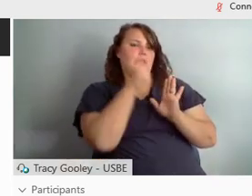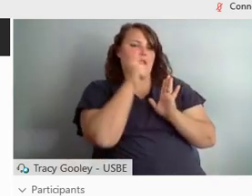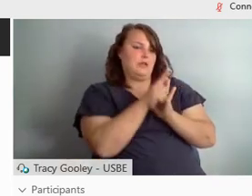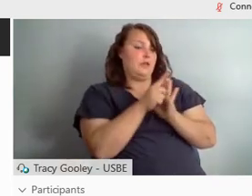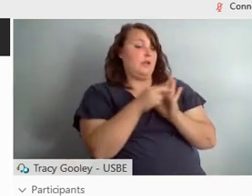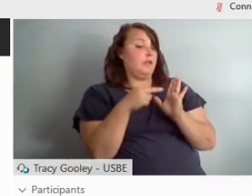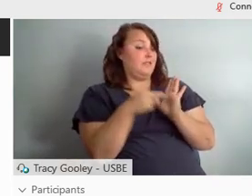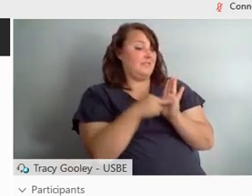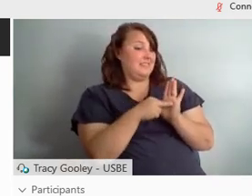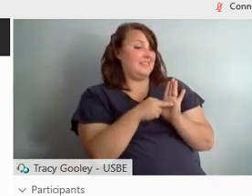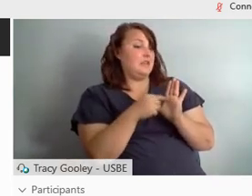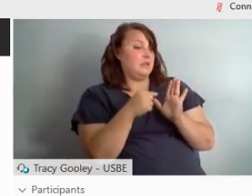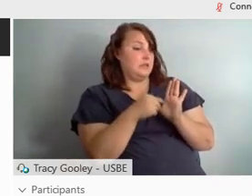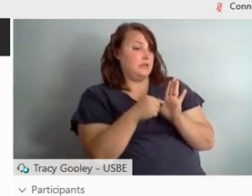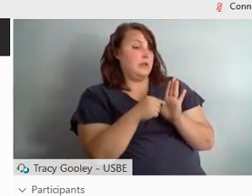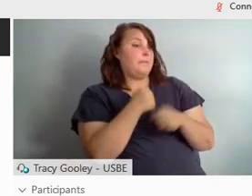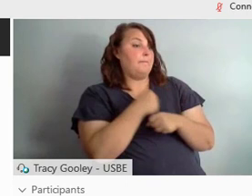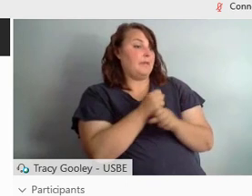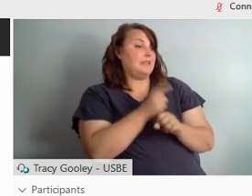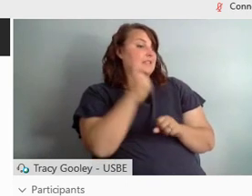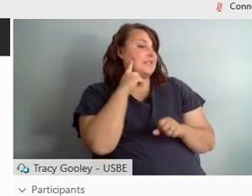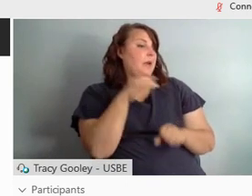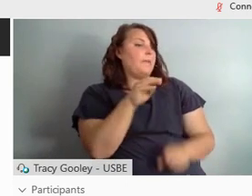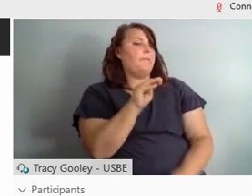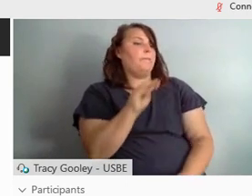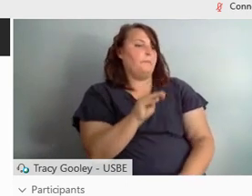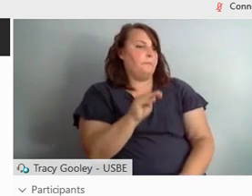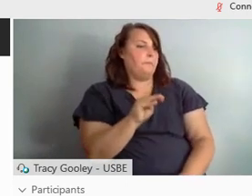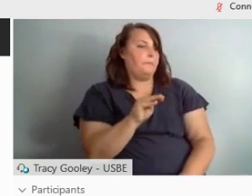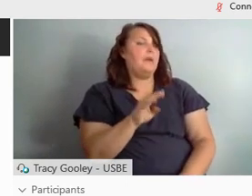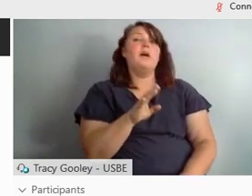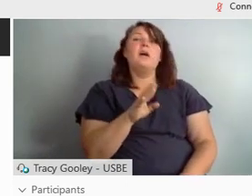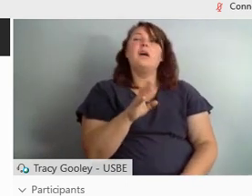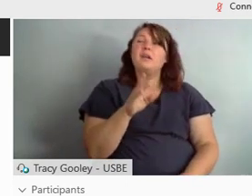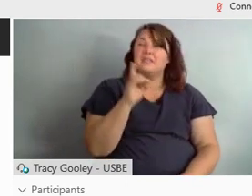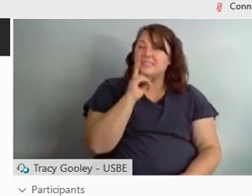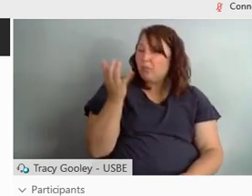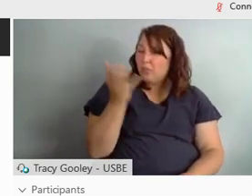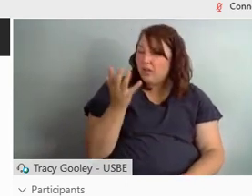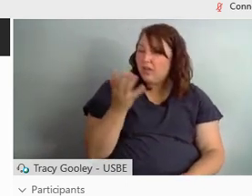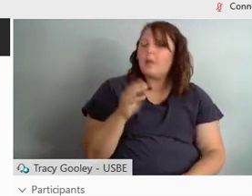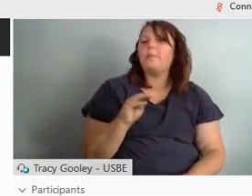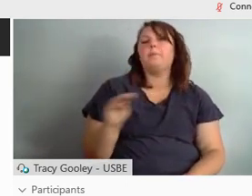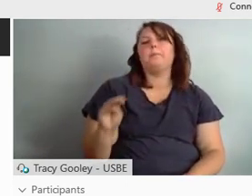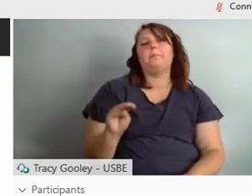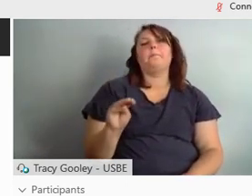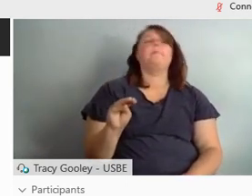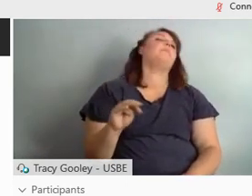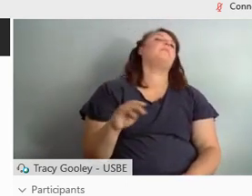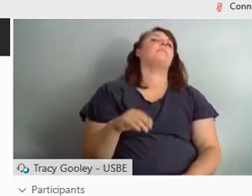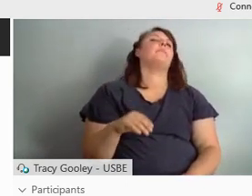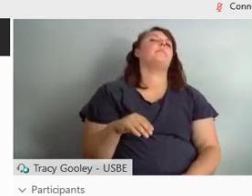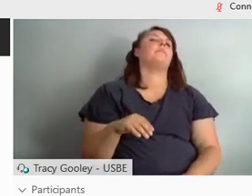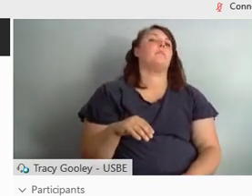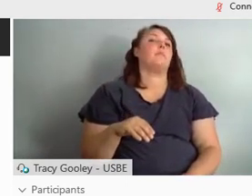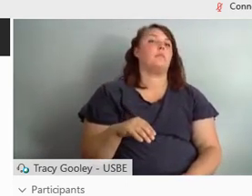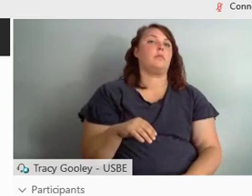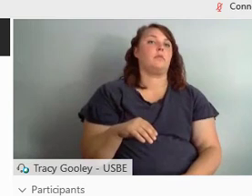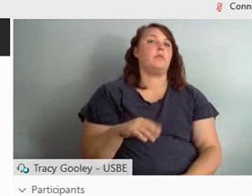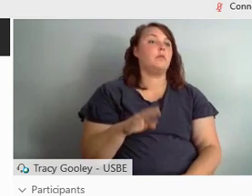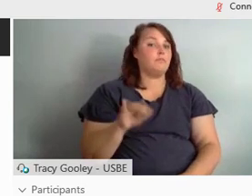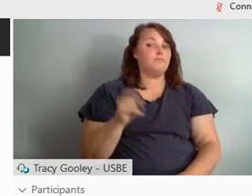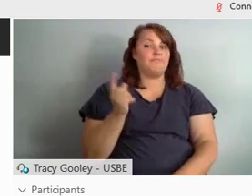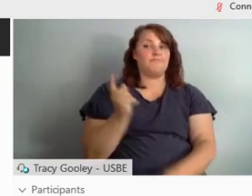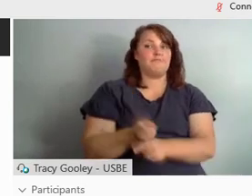say, these letters make the sound. What sound do they make? If the student responds correctly,